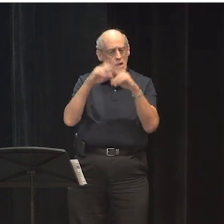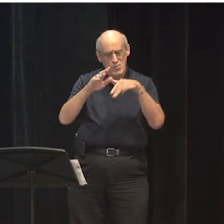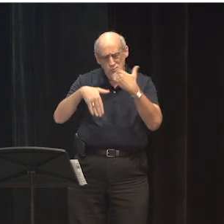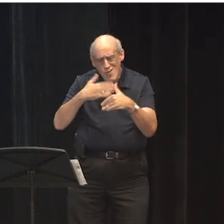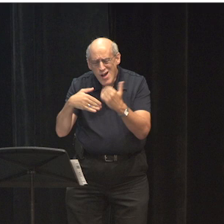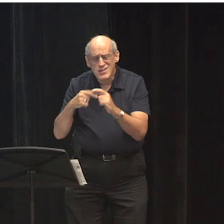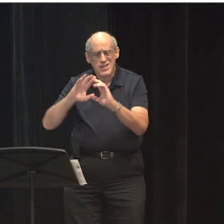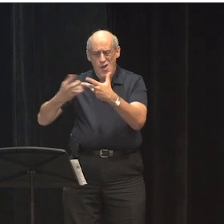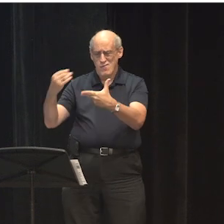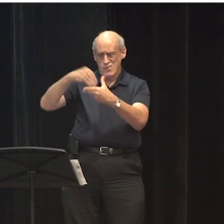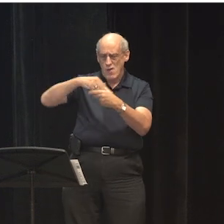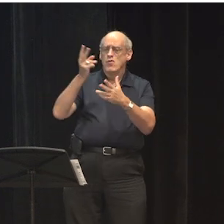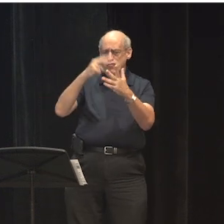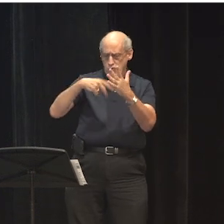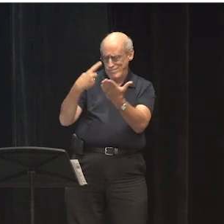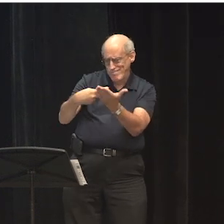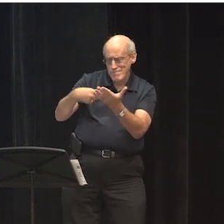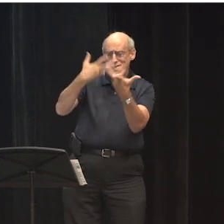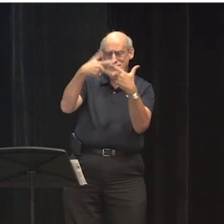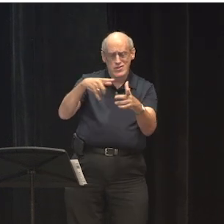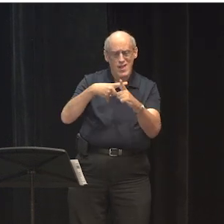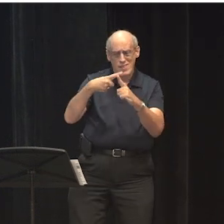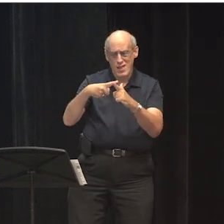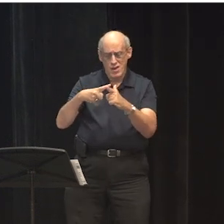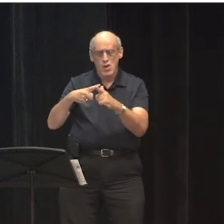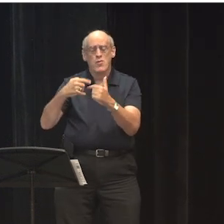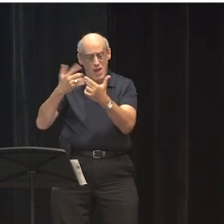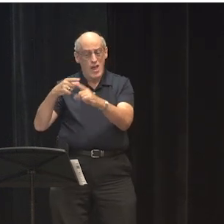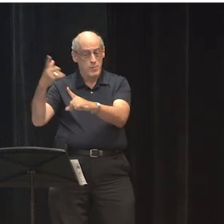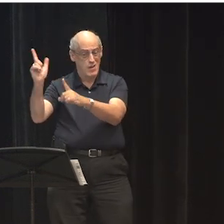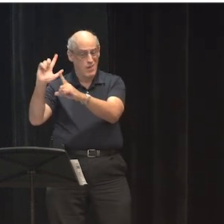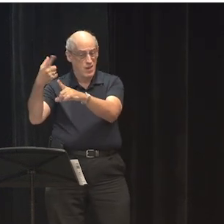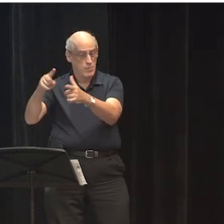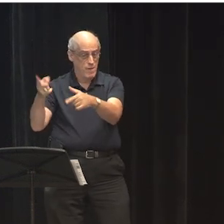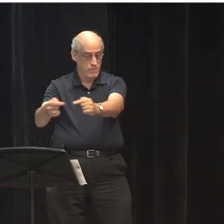that now, and I'll come back after Bob finishes his